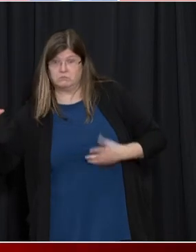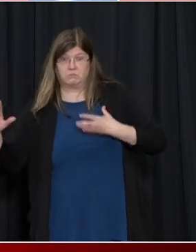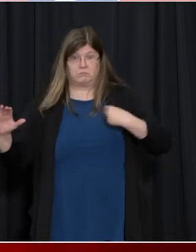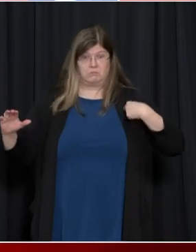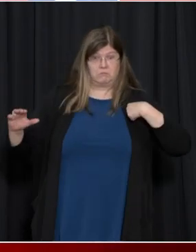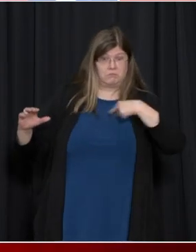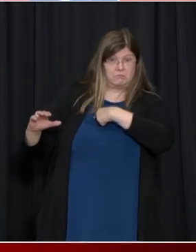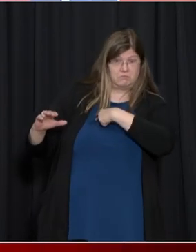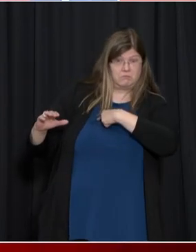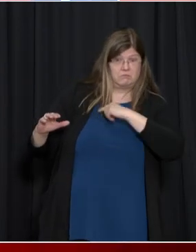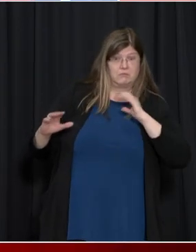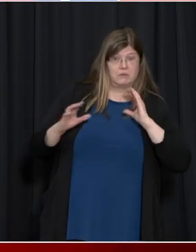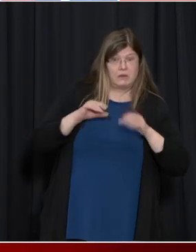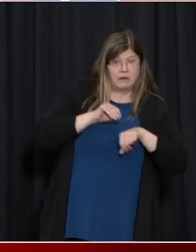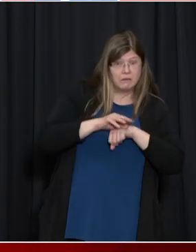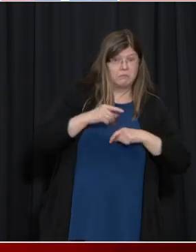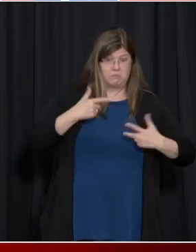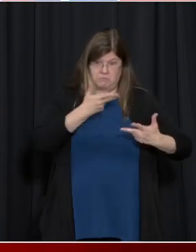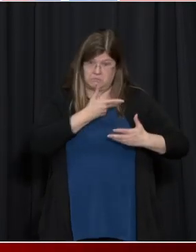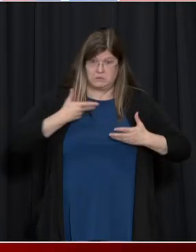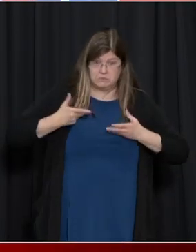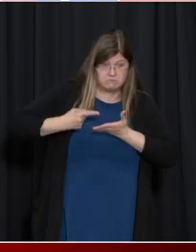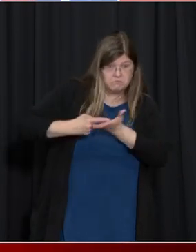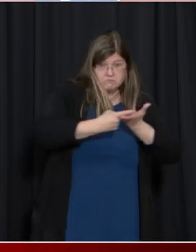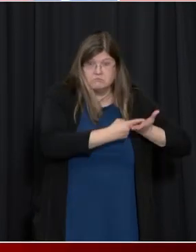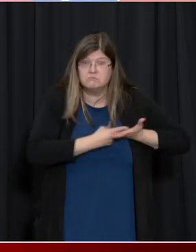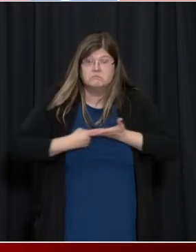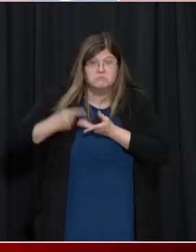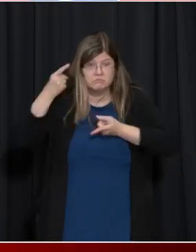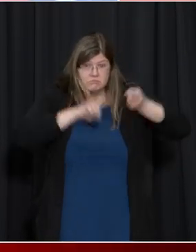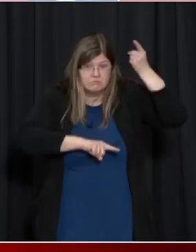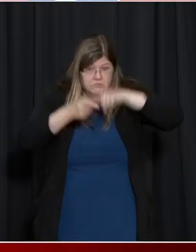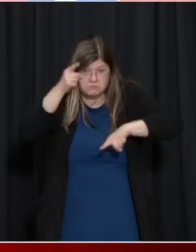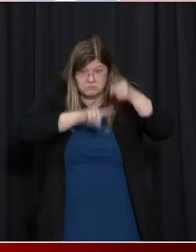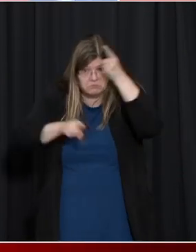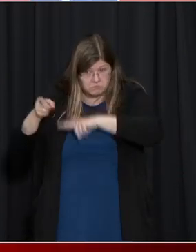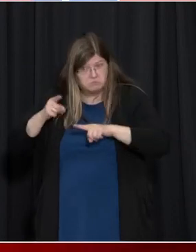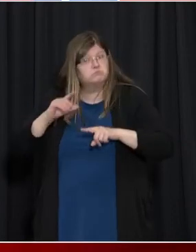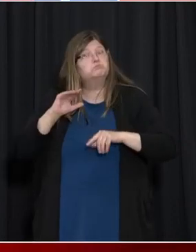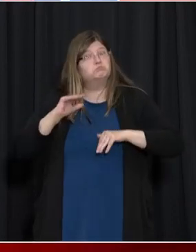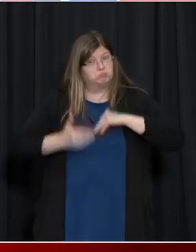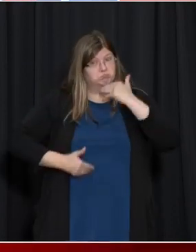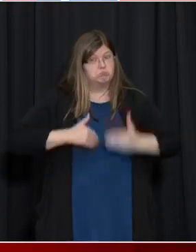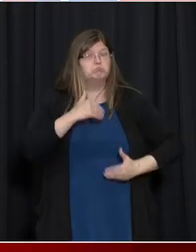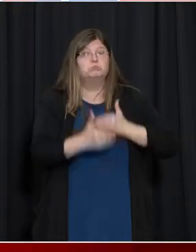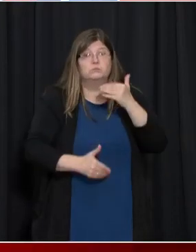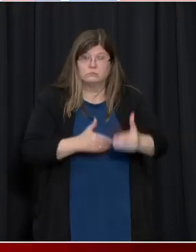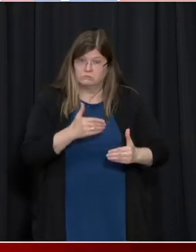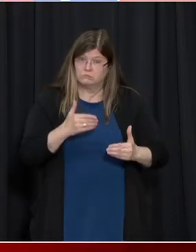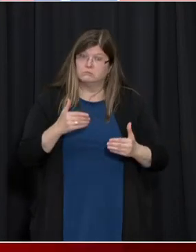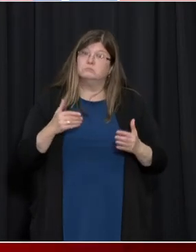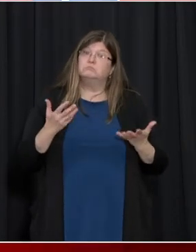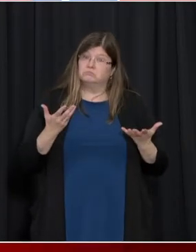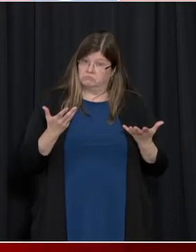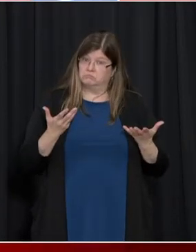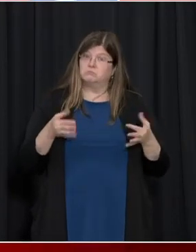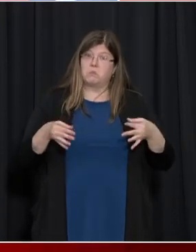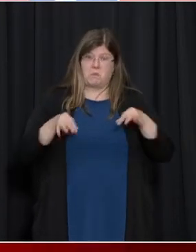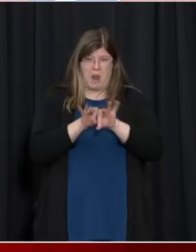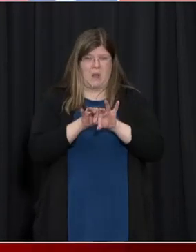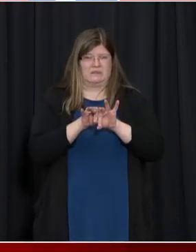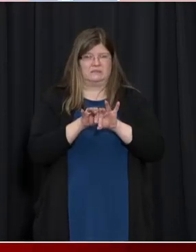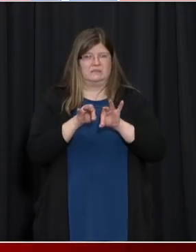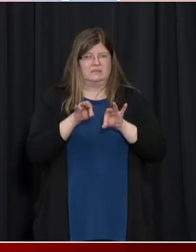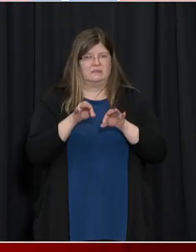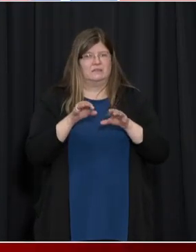have discussed consensus items, and those items have largely been urgent ones and had to move by emergency,